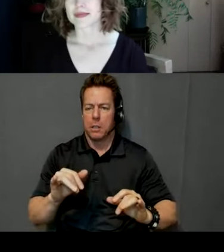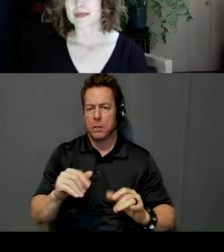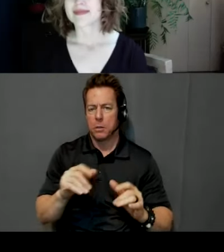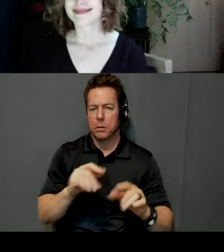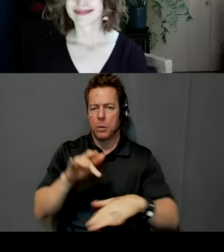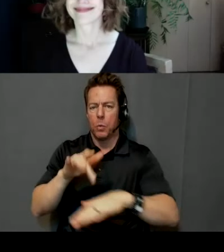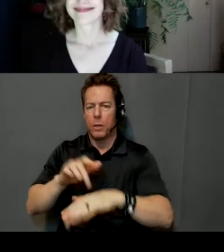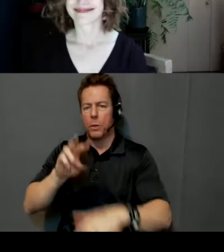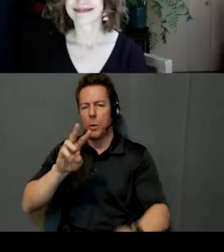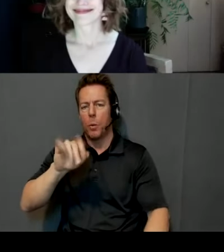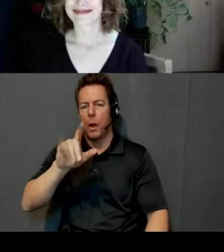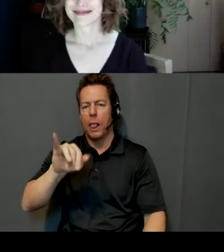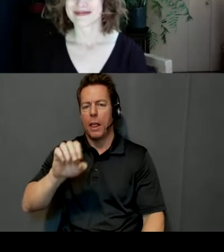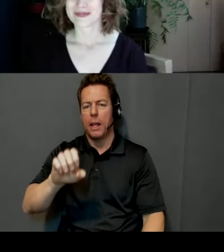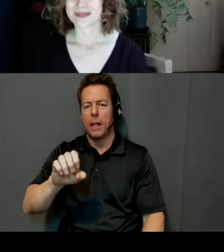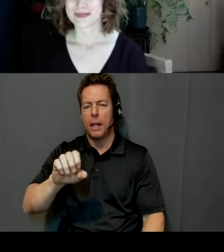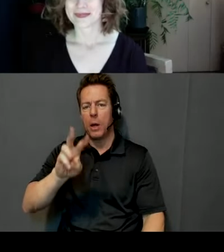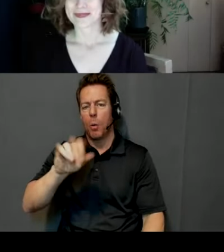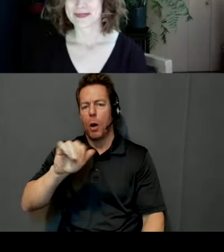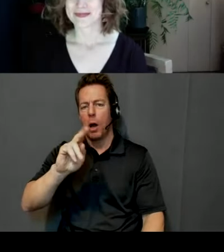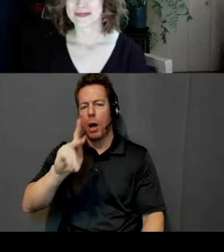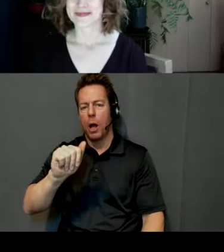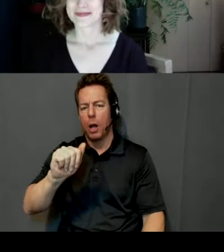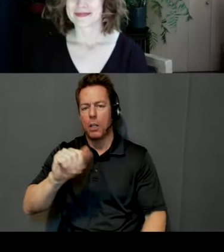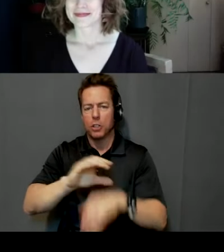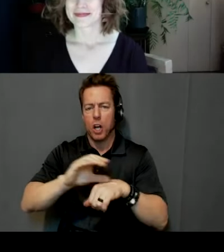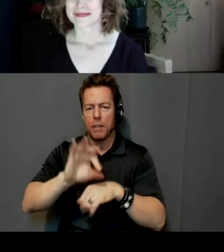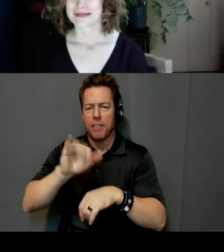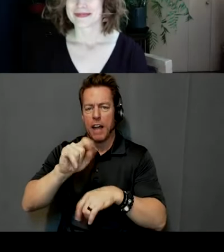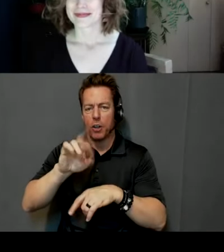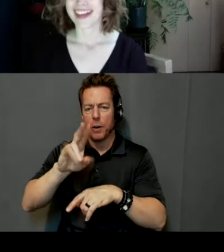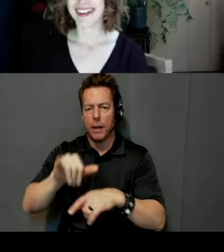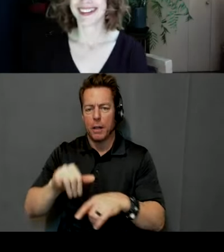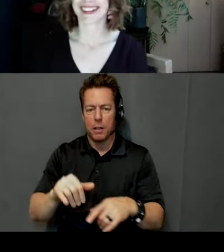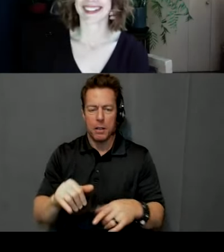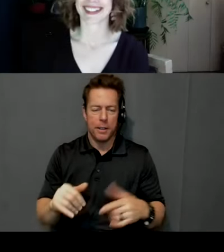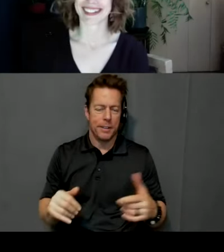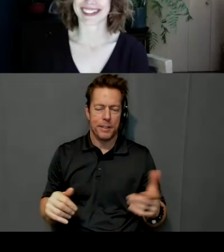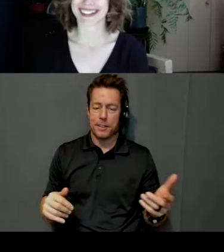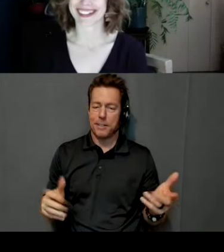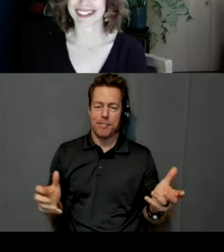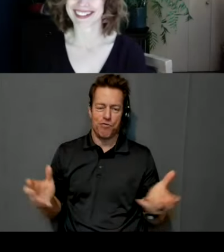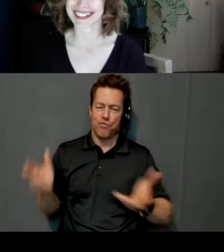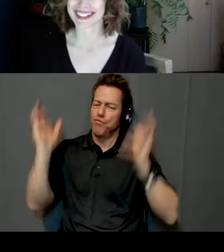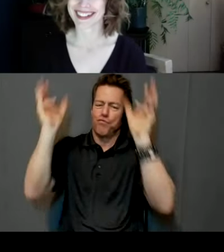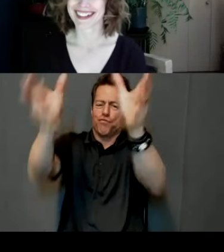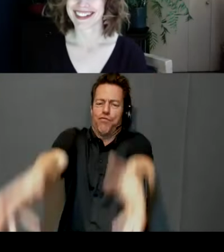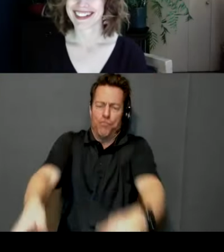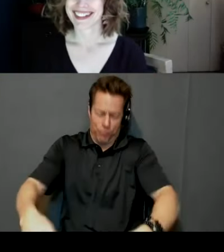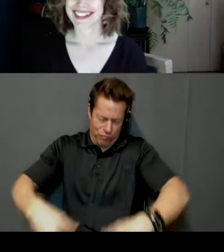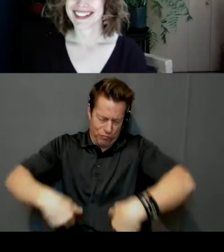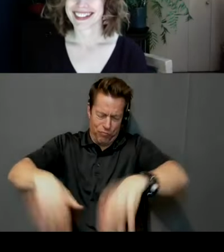chocolate factory. Like they're like, you want 20 gallons of gesso? Like have at it and do whatever you want with